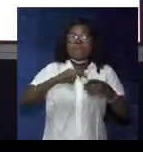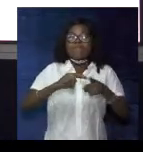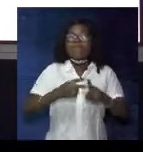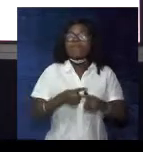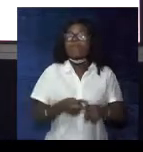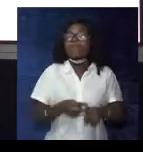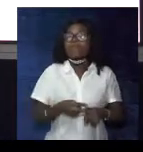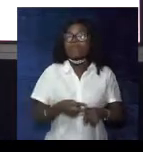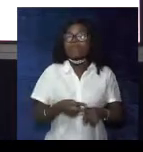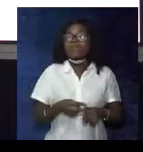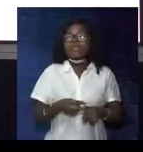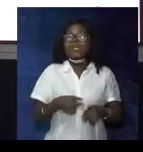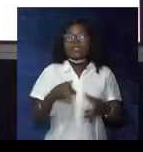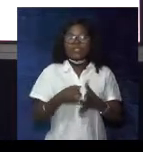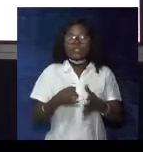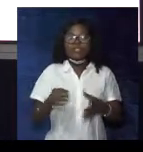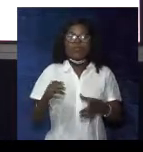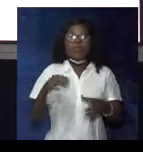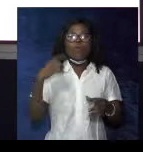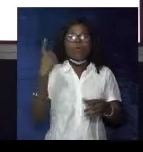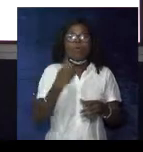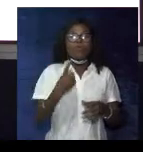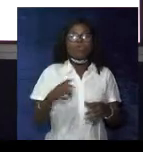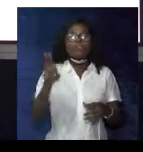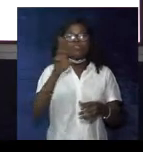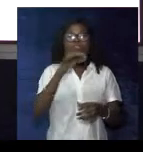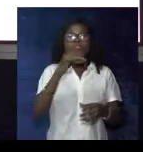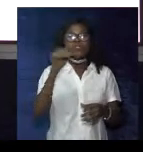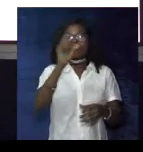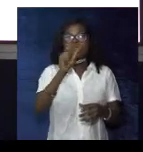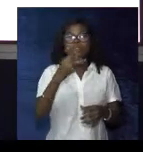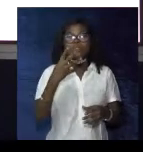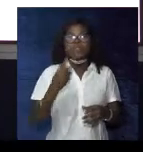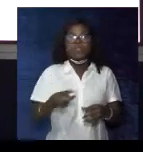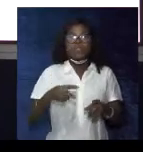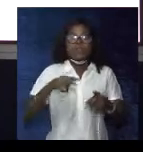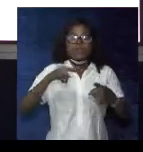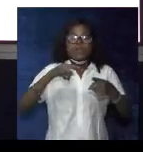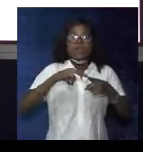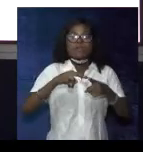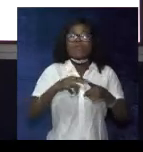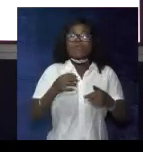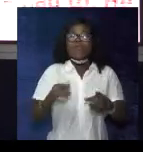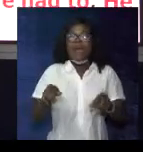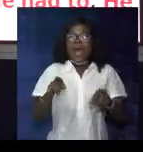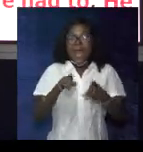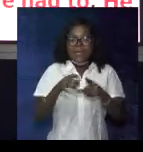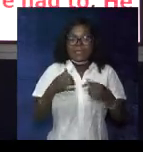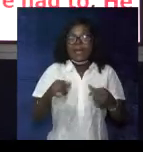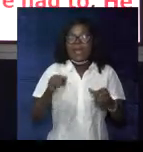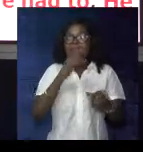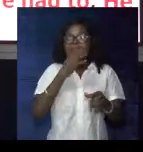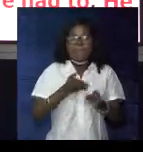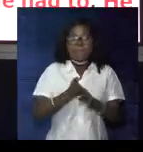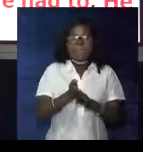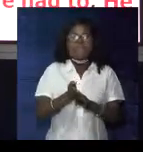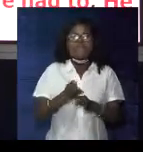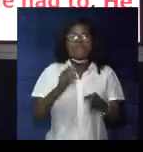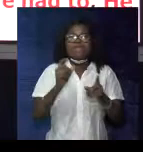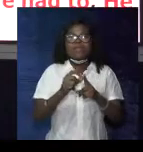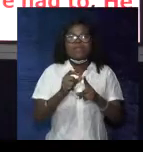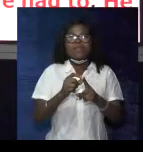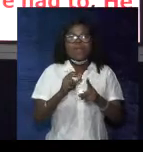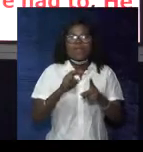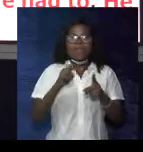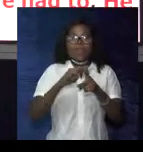is not an auxiliary verb. It only uses the verb have as the main verb. Let's